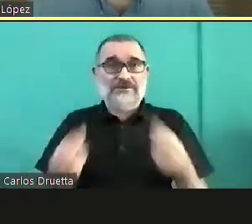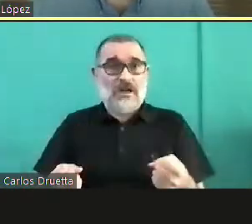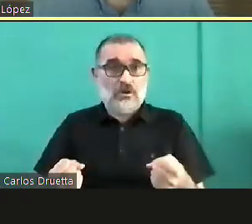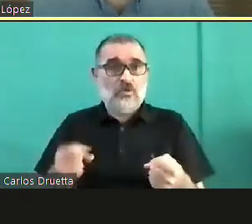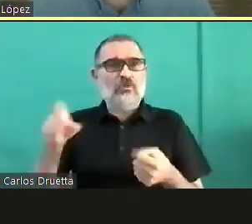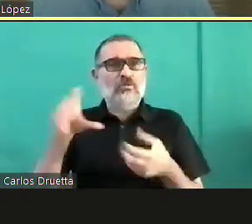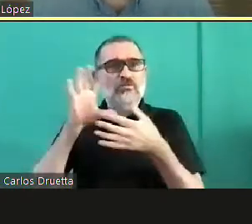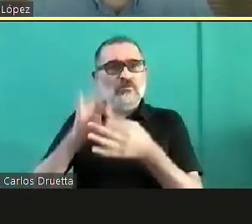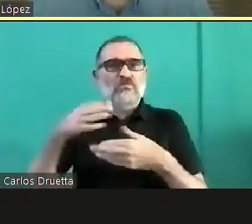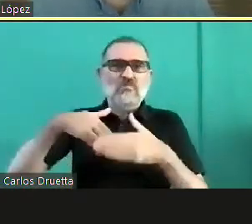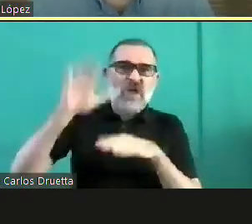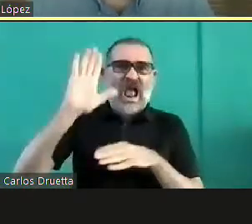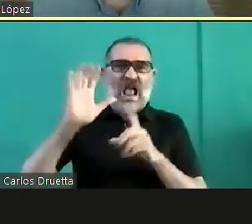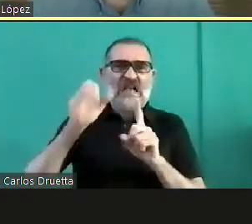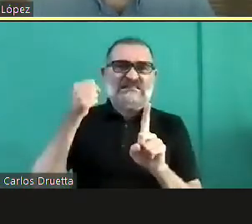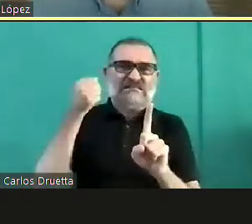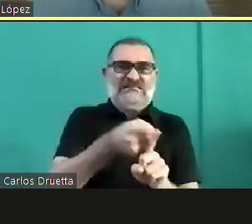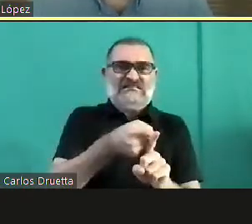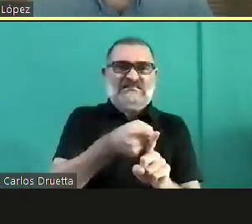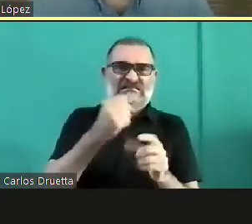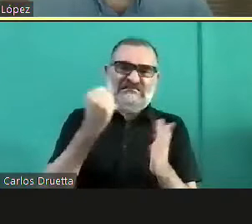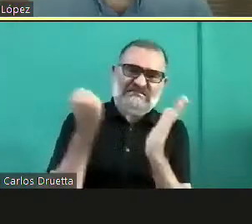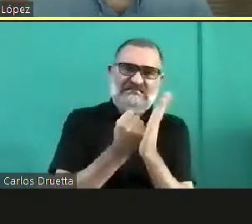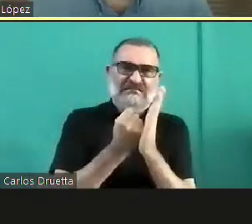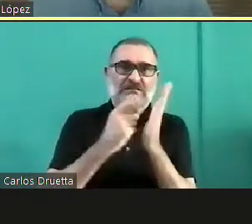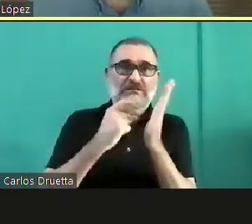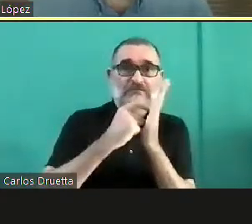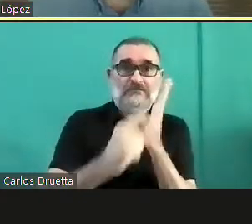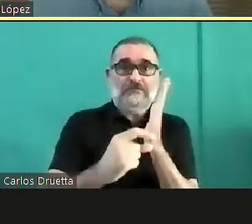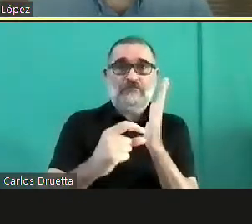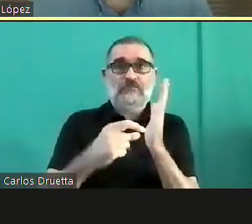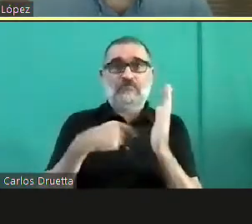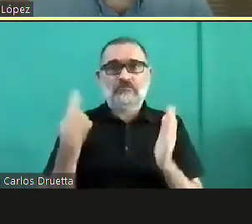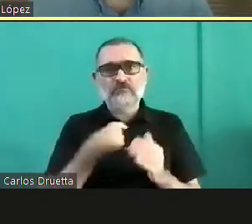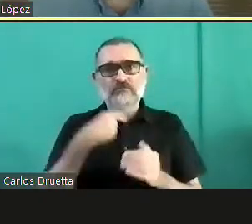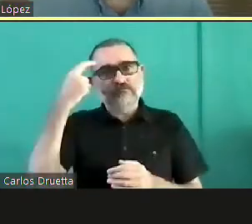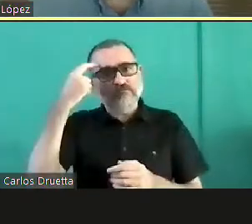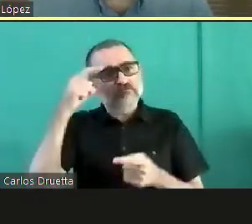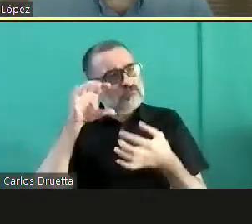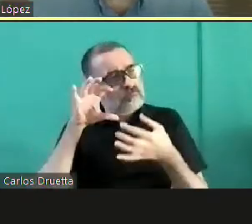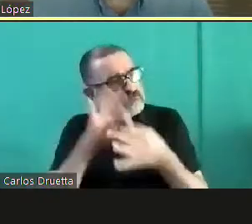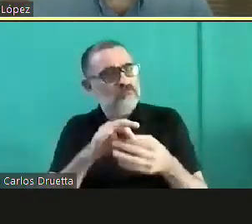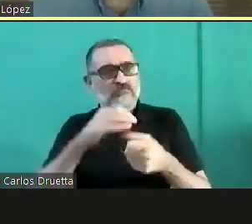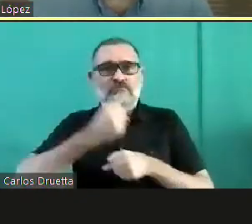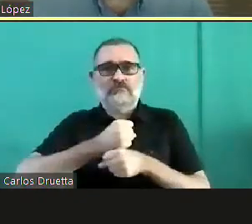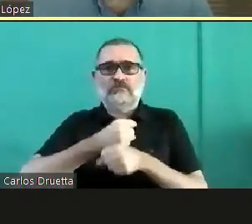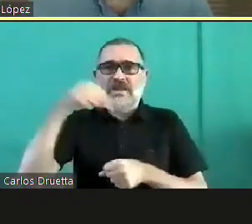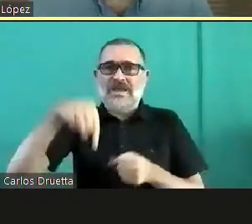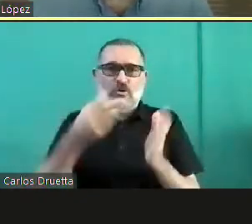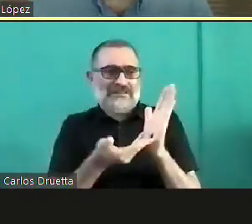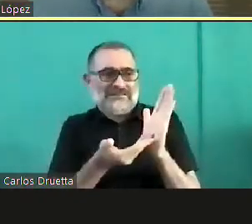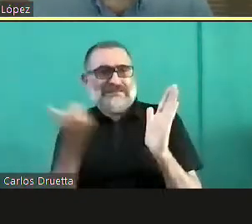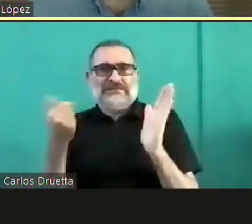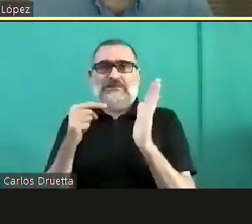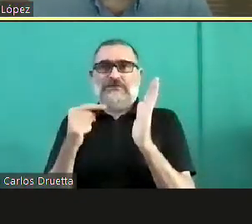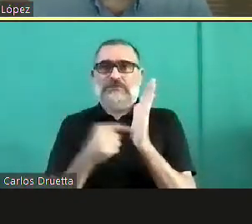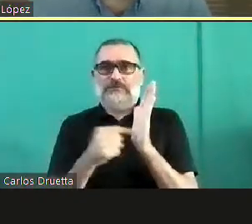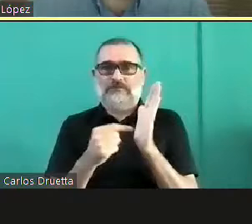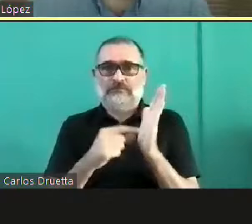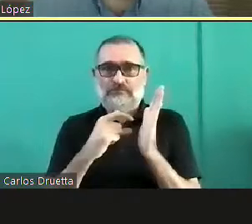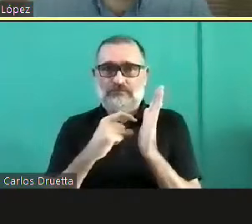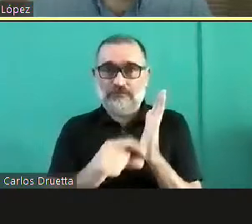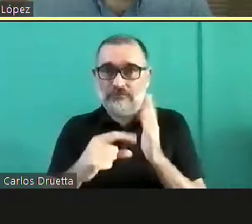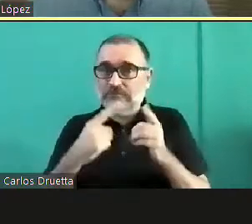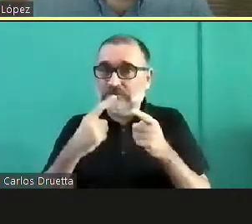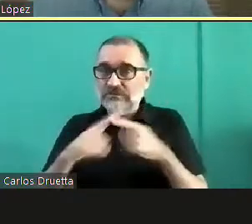communications campaign with the warning labels and other actions as we seek to transform our food